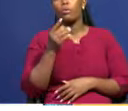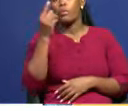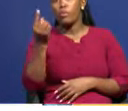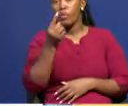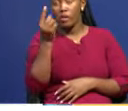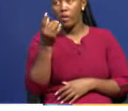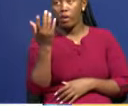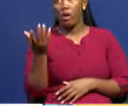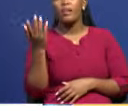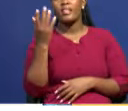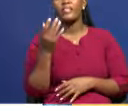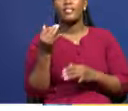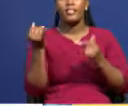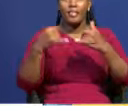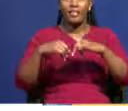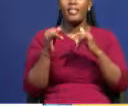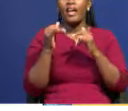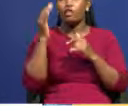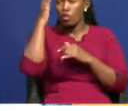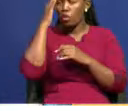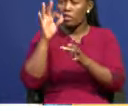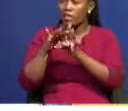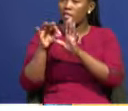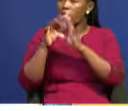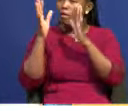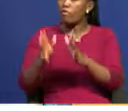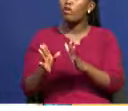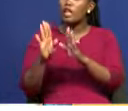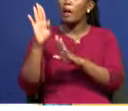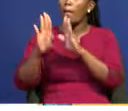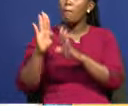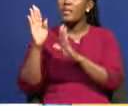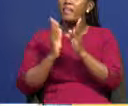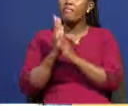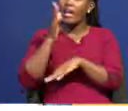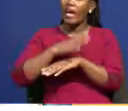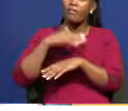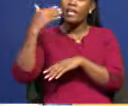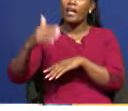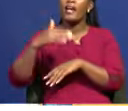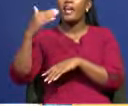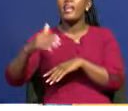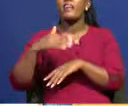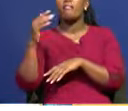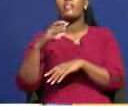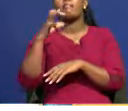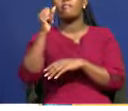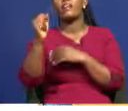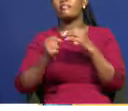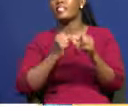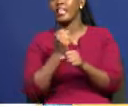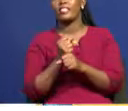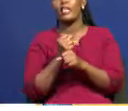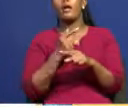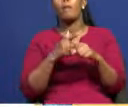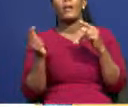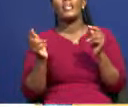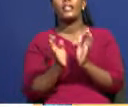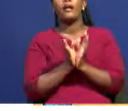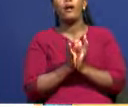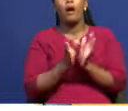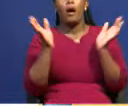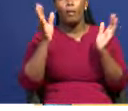we can only measure the voter behavior after every 5 years. We measure the voter behavior. But public opinion is measured